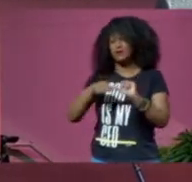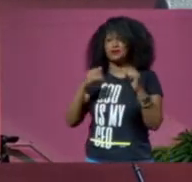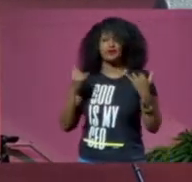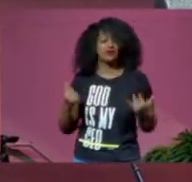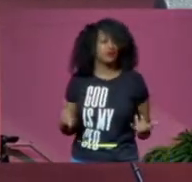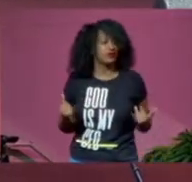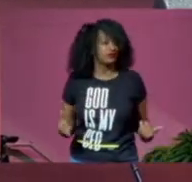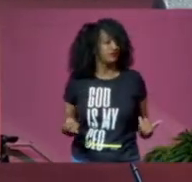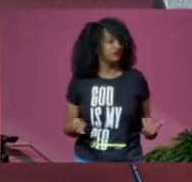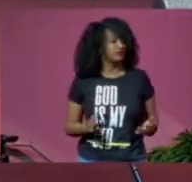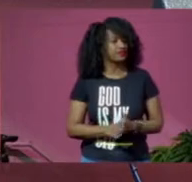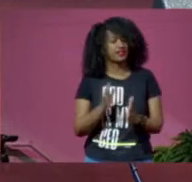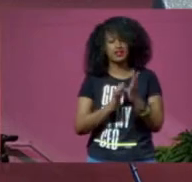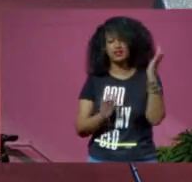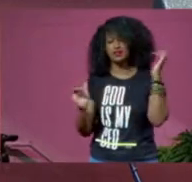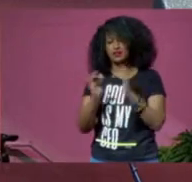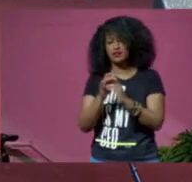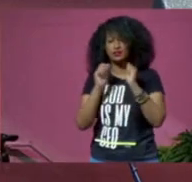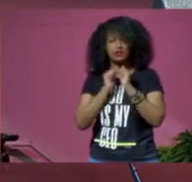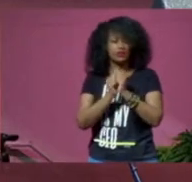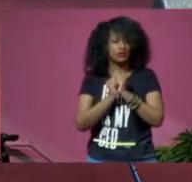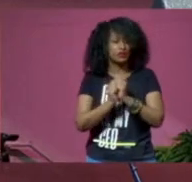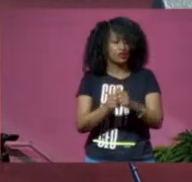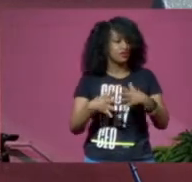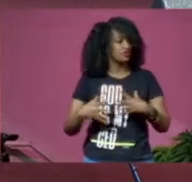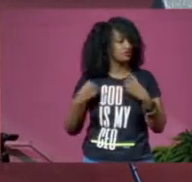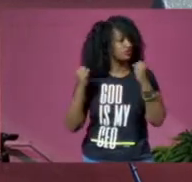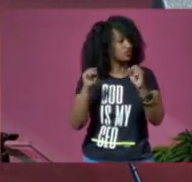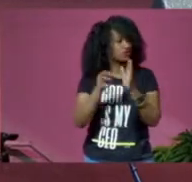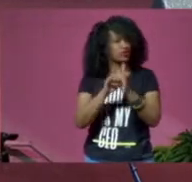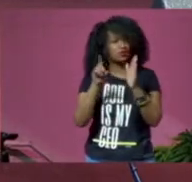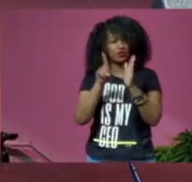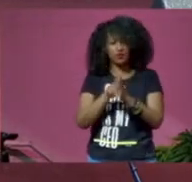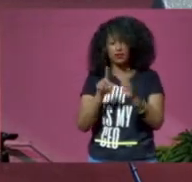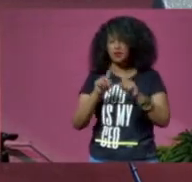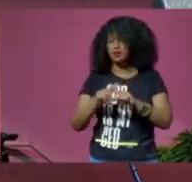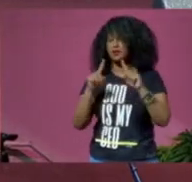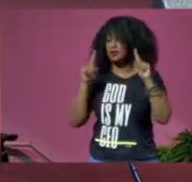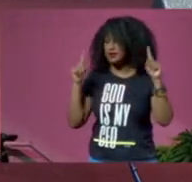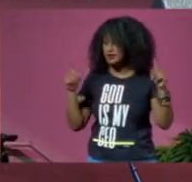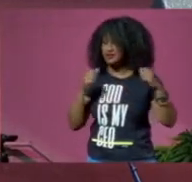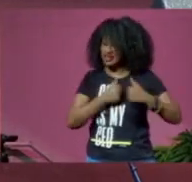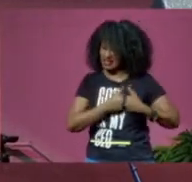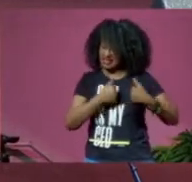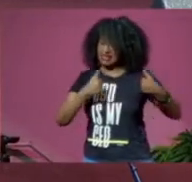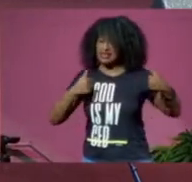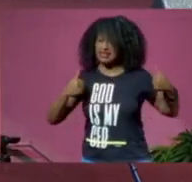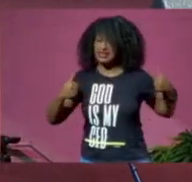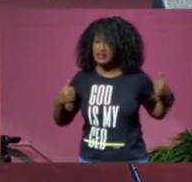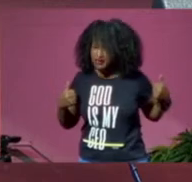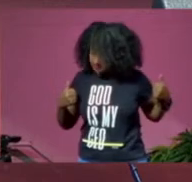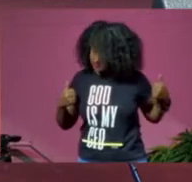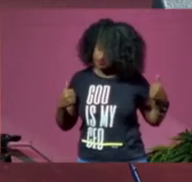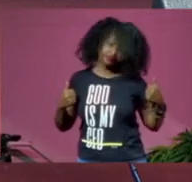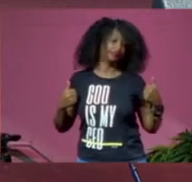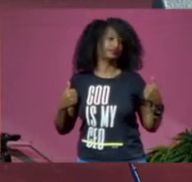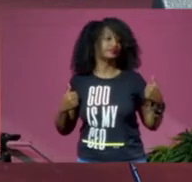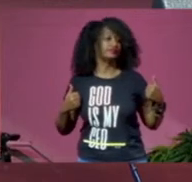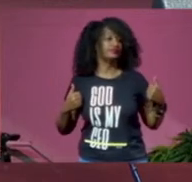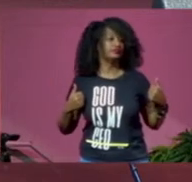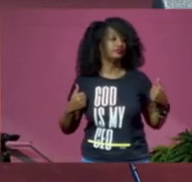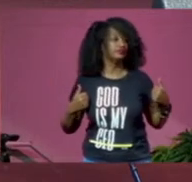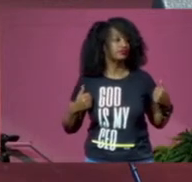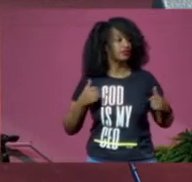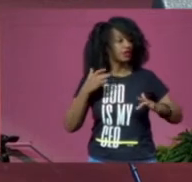that even Jesus, with his strong sense of identity, was still vulnerable, watch this, to low self-esteem. What did he say in